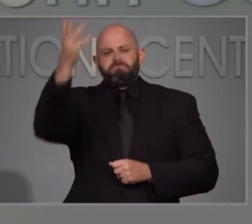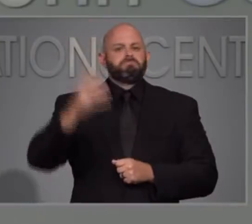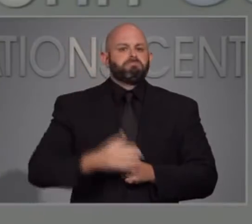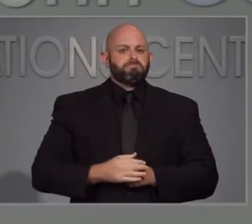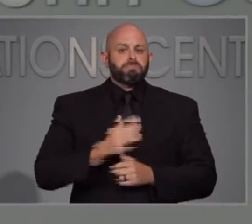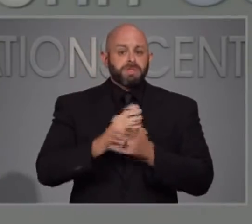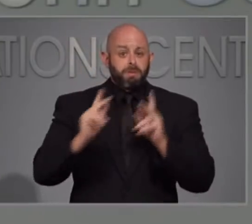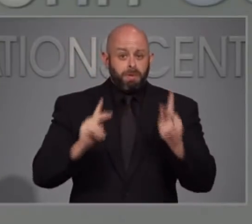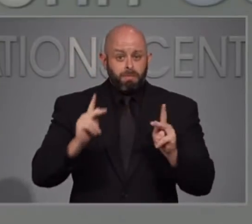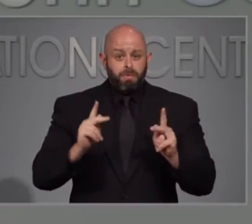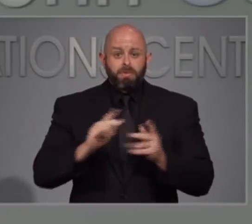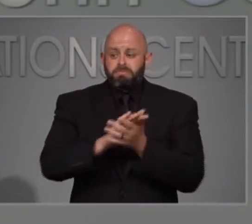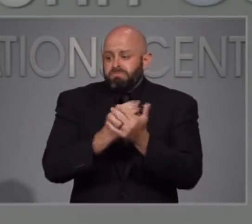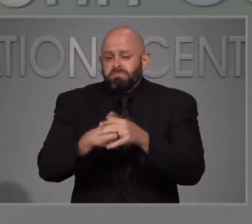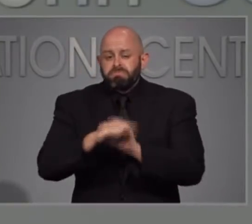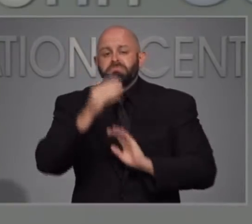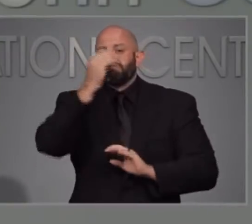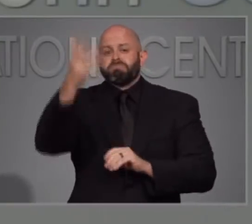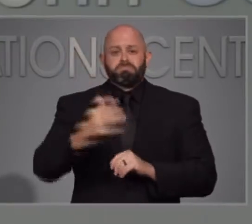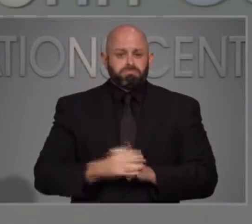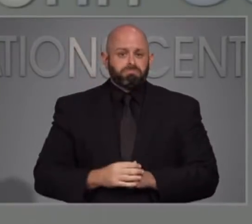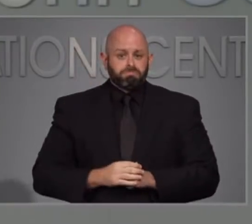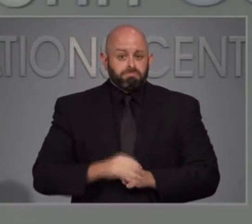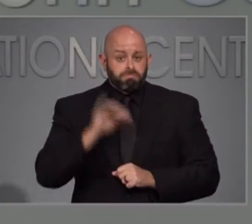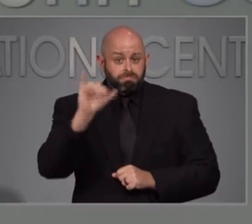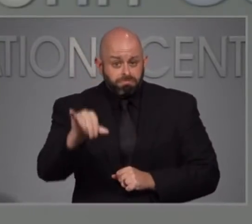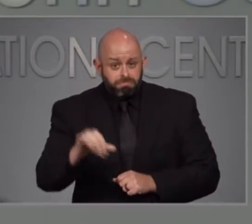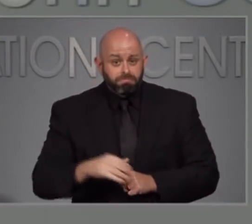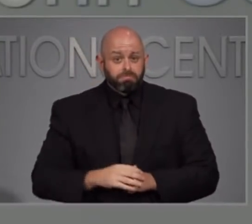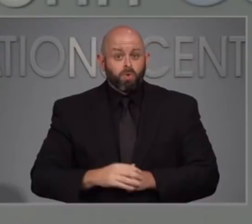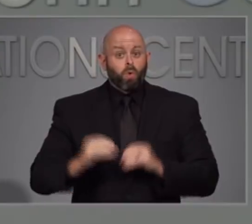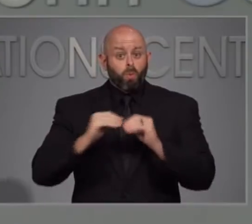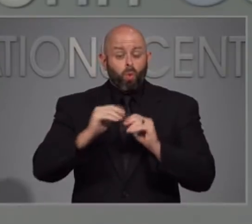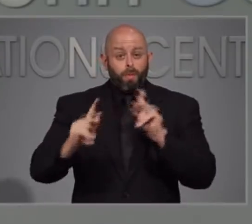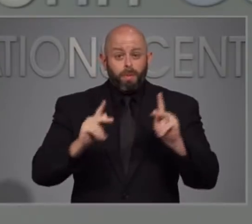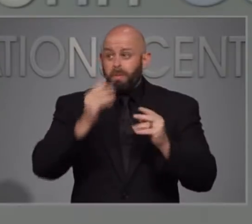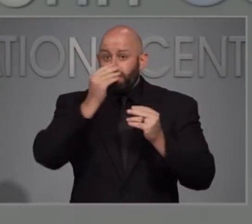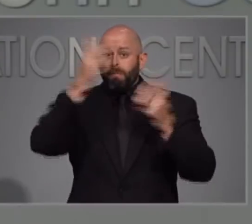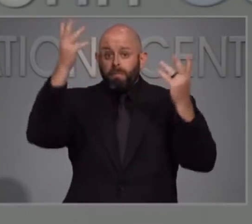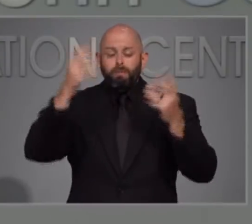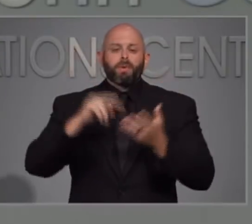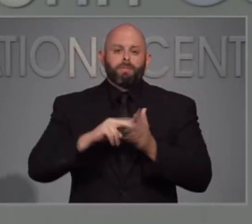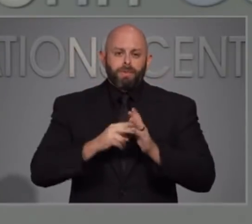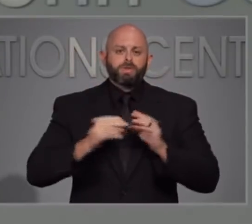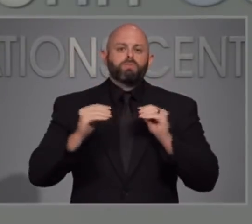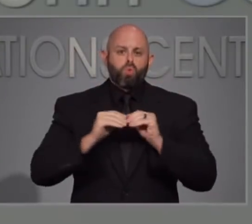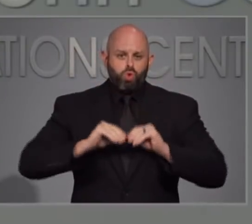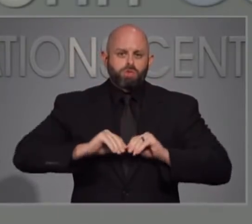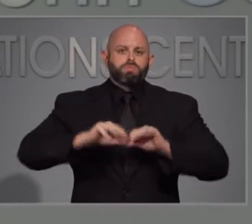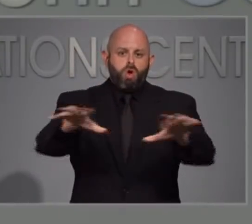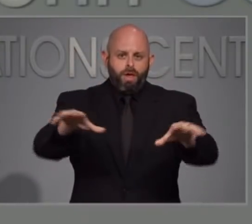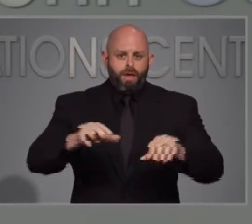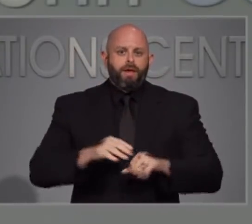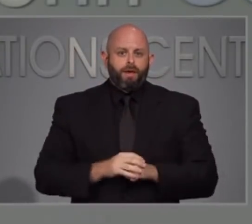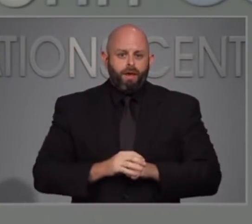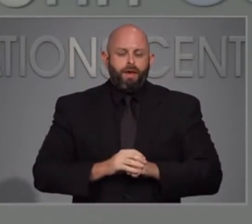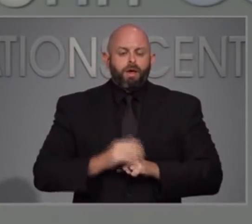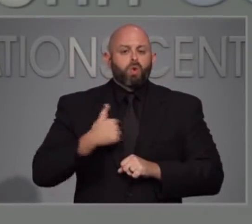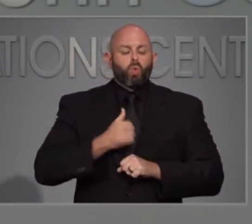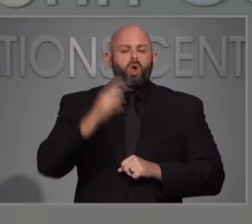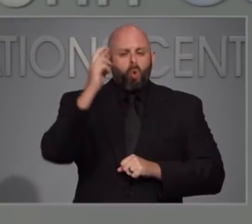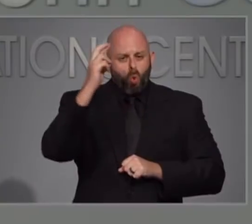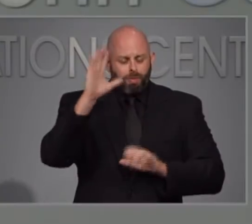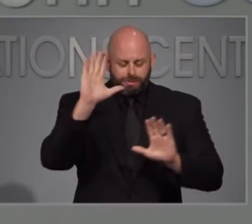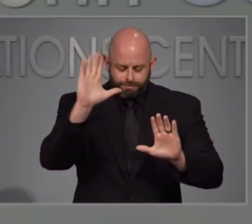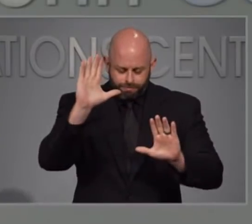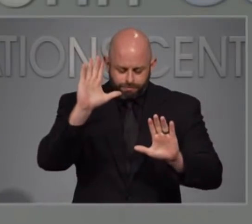And when that happens, there is much more of an opportunity for this virus to spread. So that we hope with this pause in our